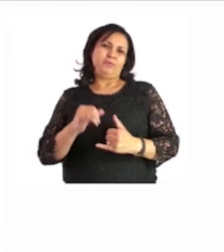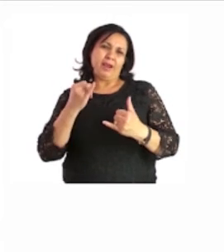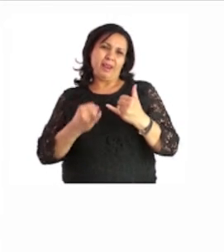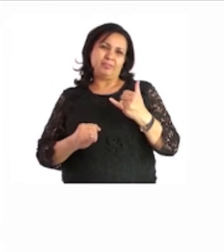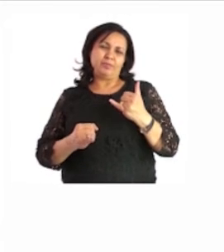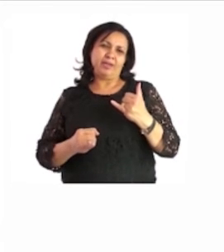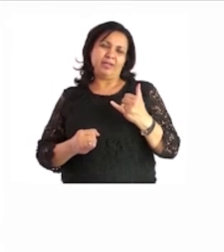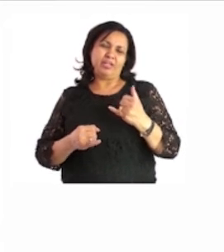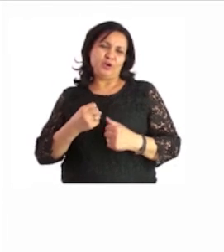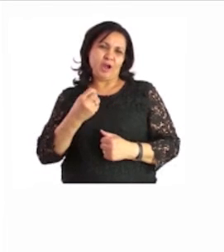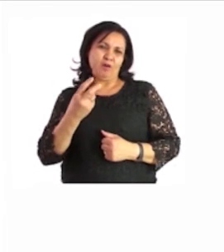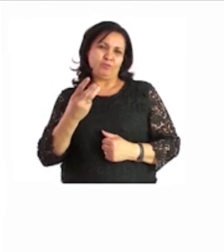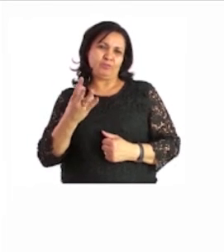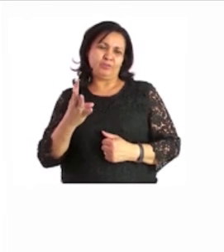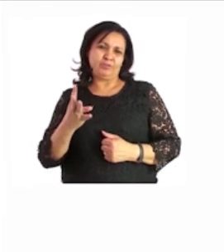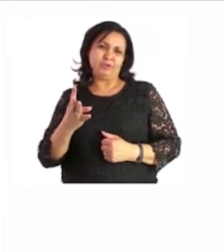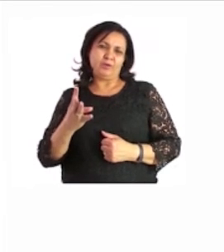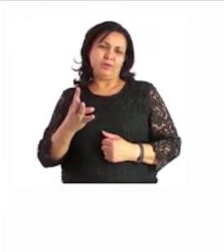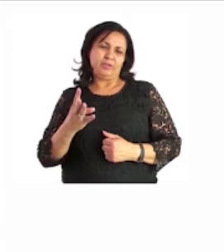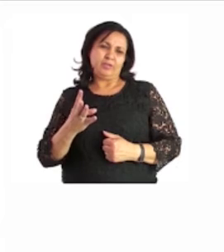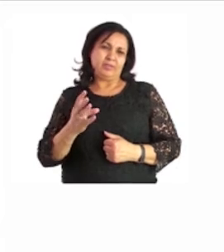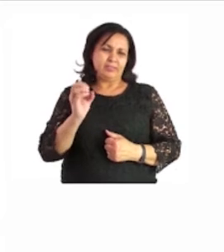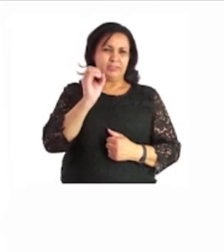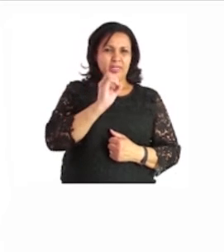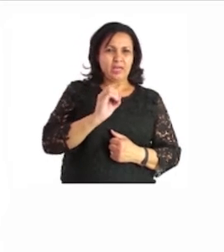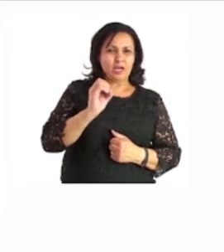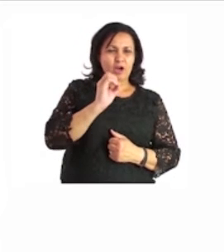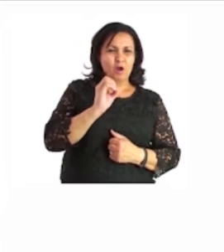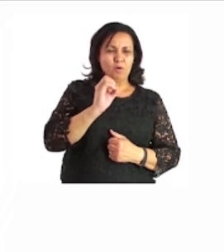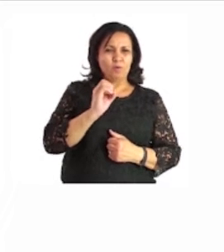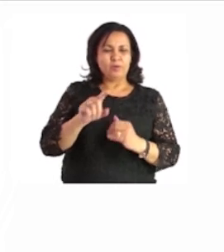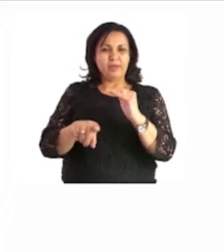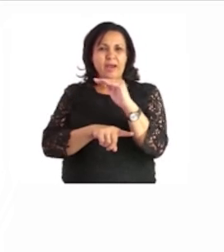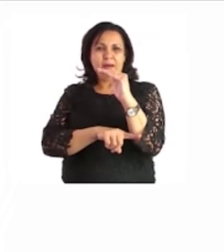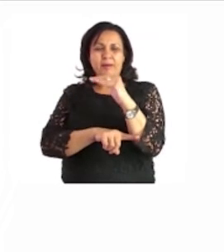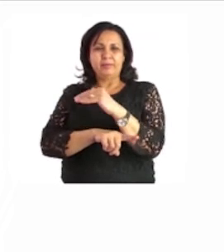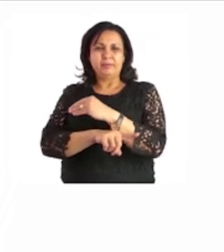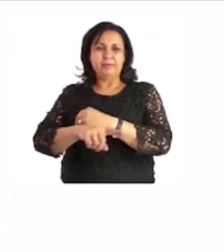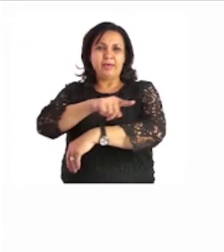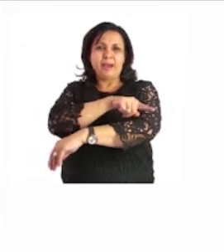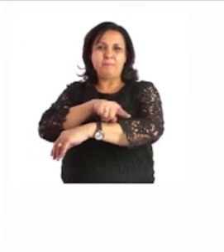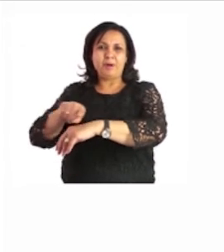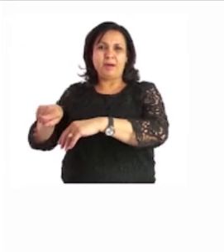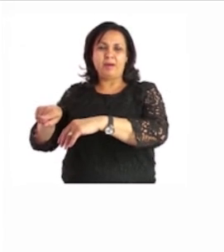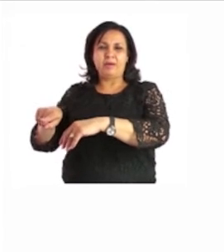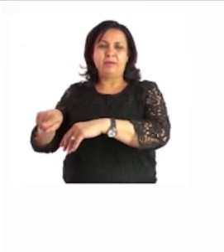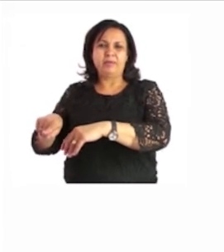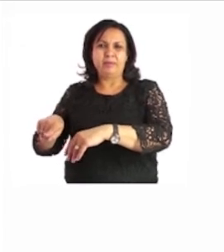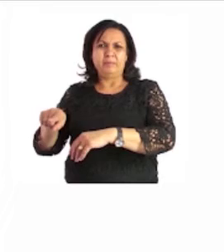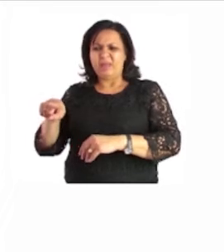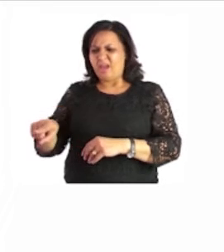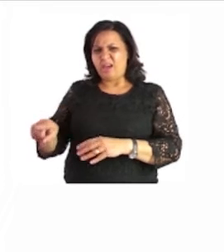one there, it shows a number line, but there is a number